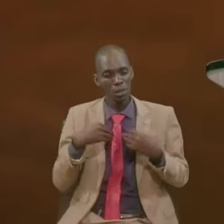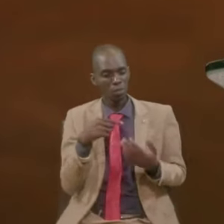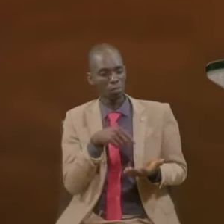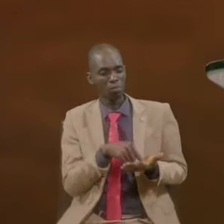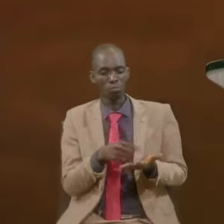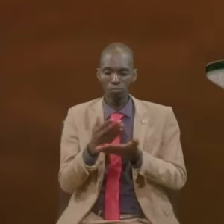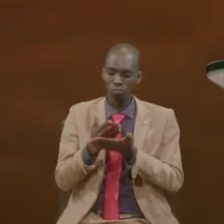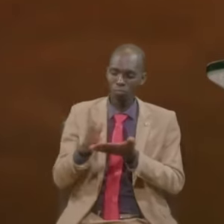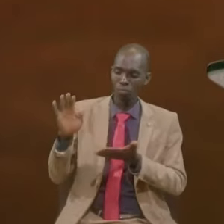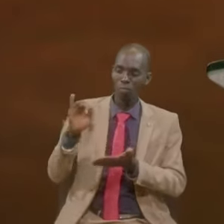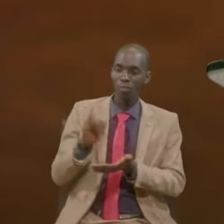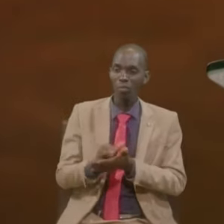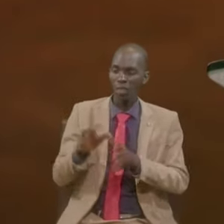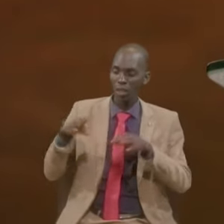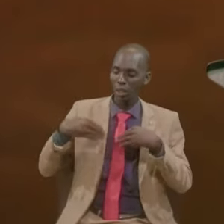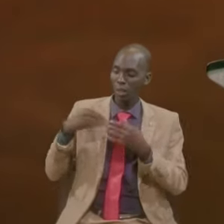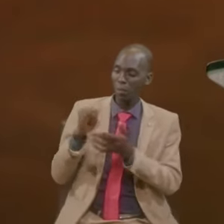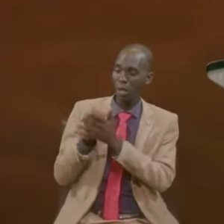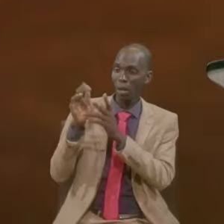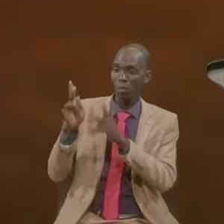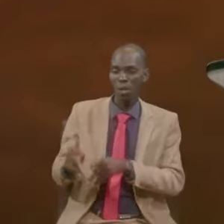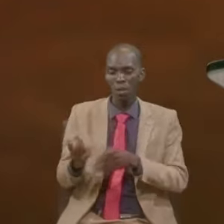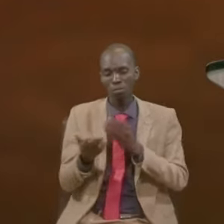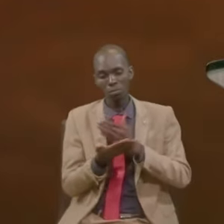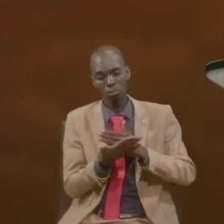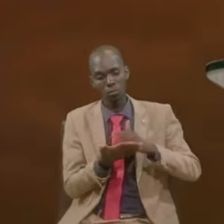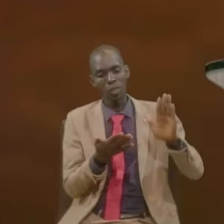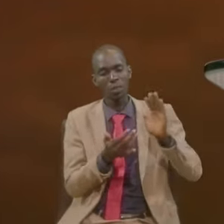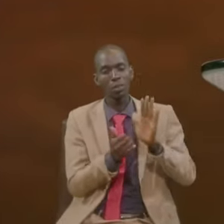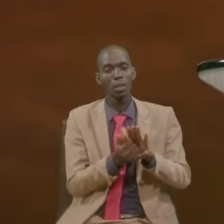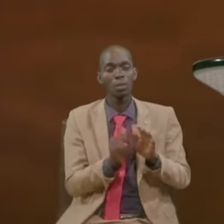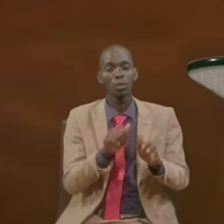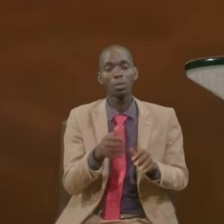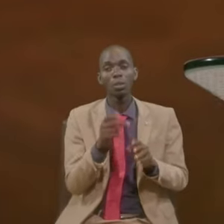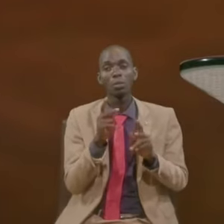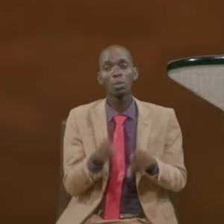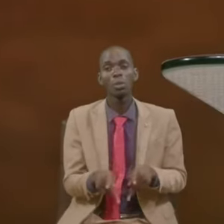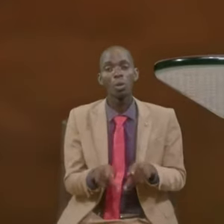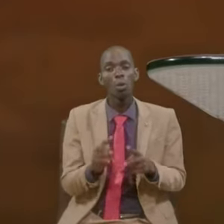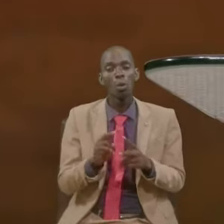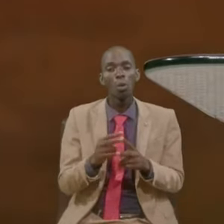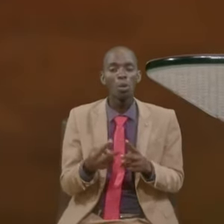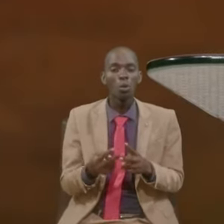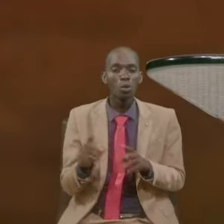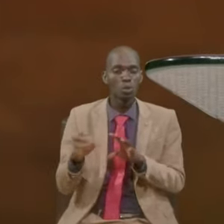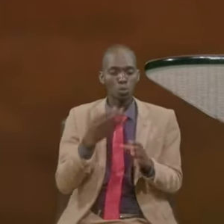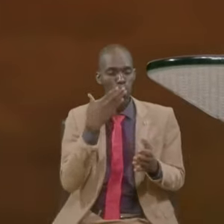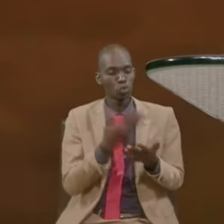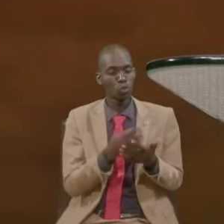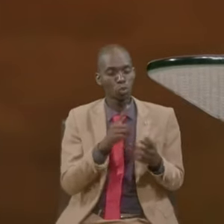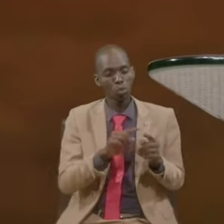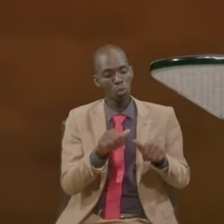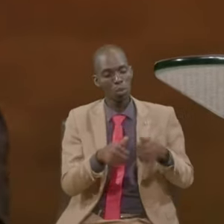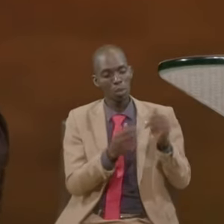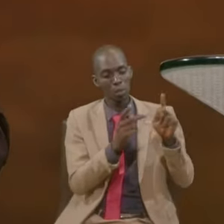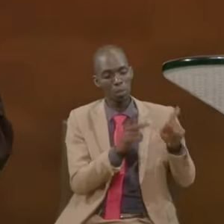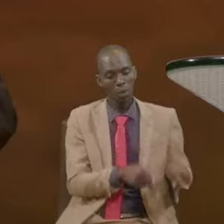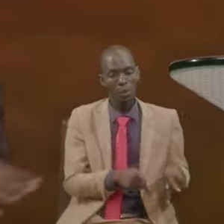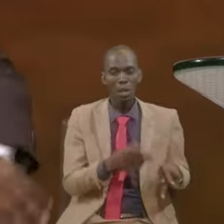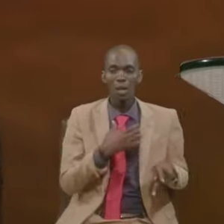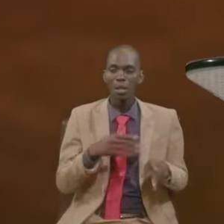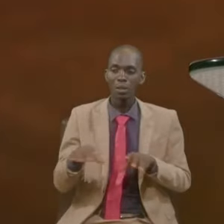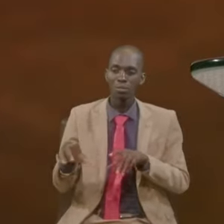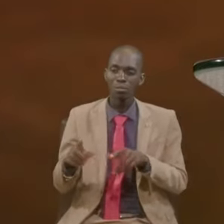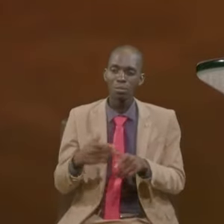that, you accept that person, you reject that person, or you do well to another person and then